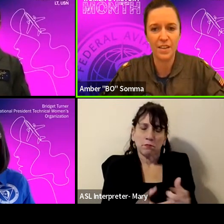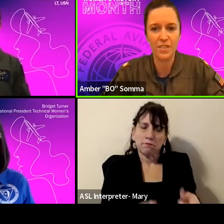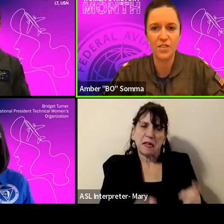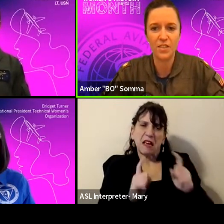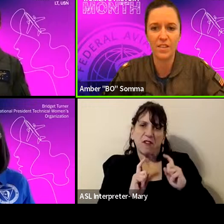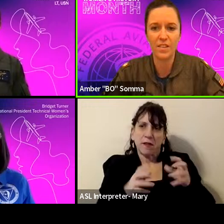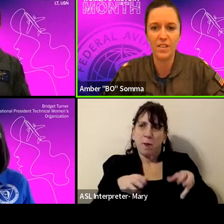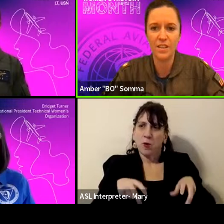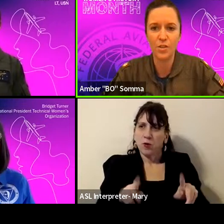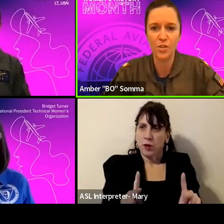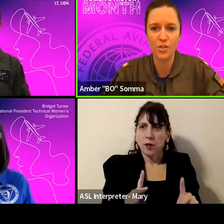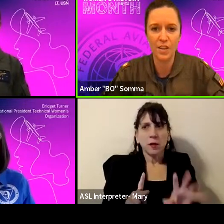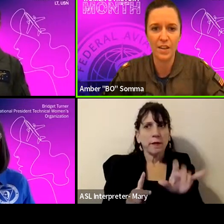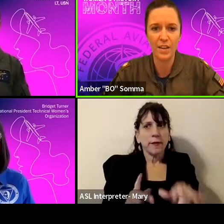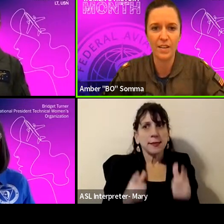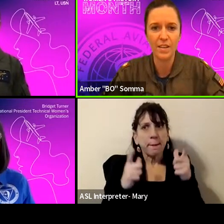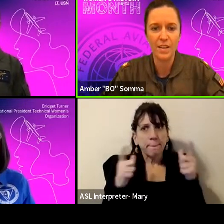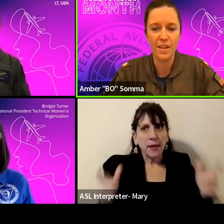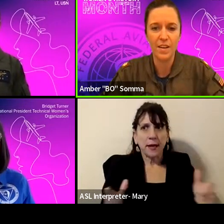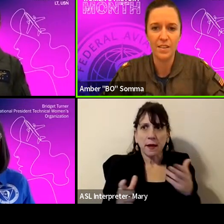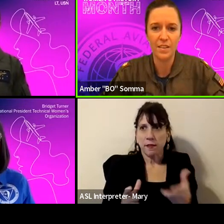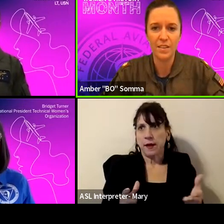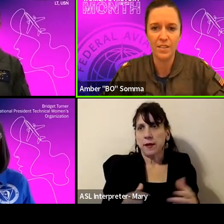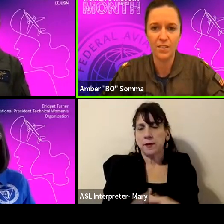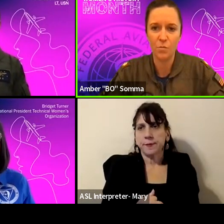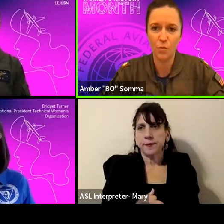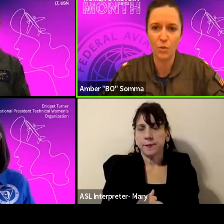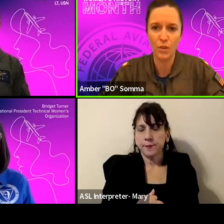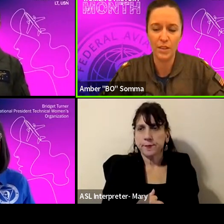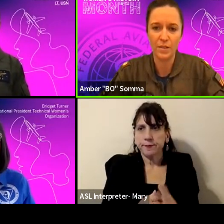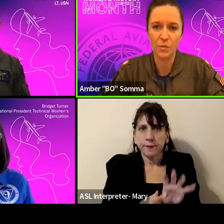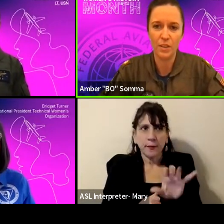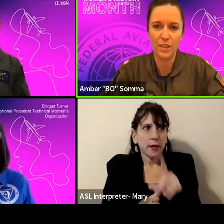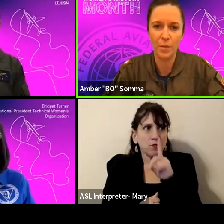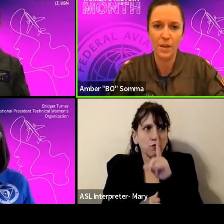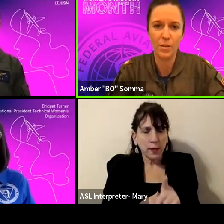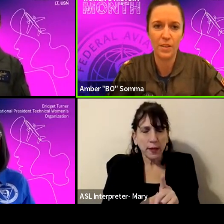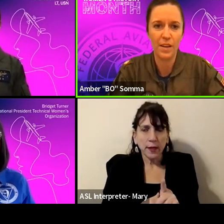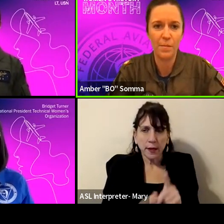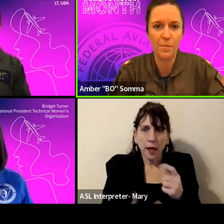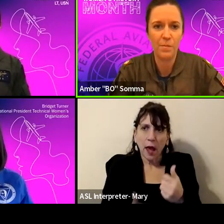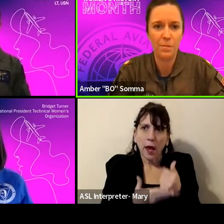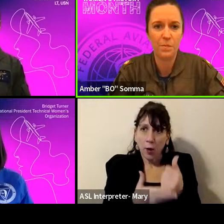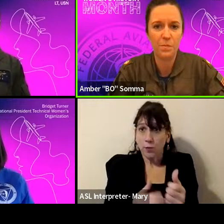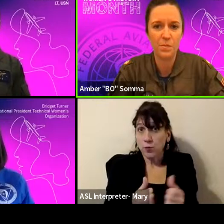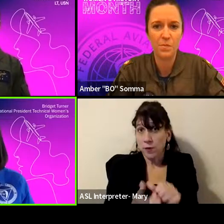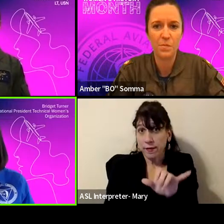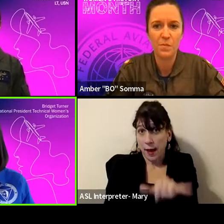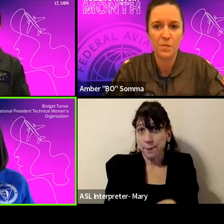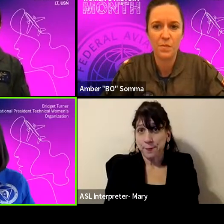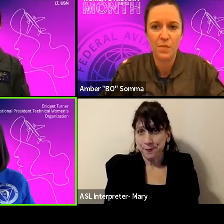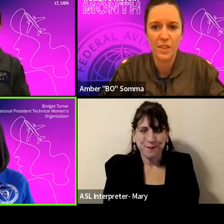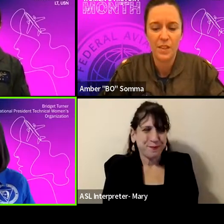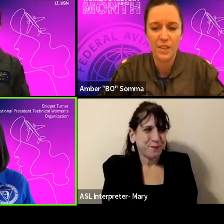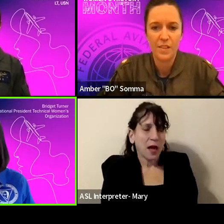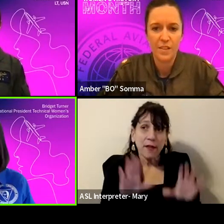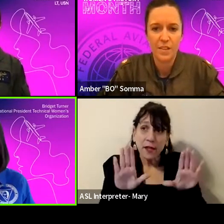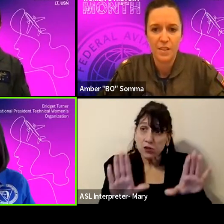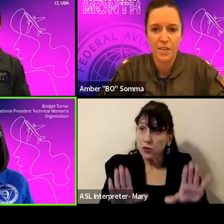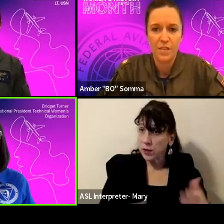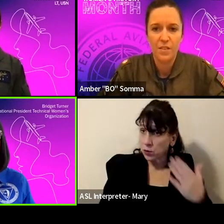And I think that's just a huge thing that has really, really helped out with that. But that's great to know